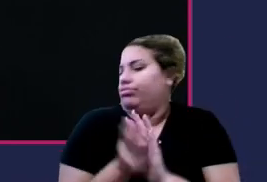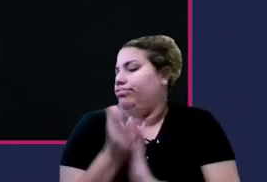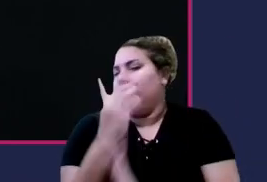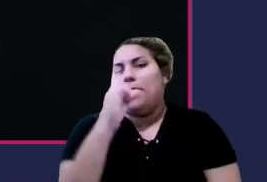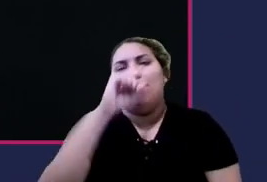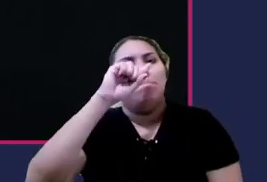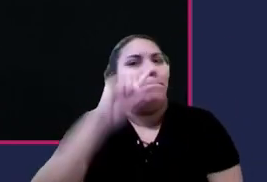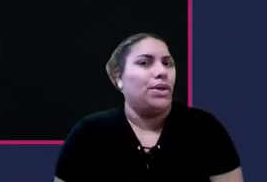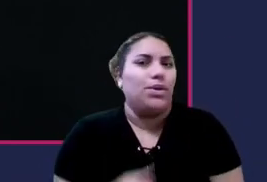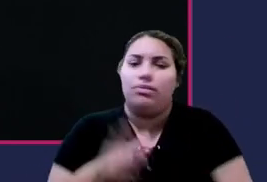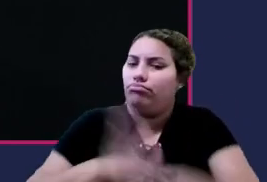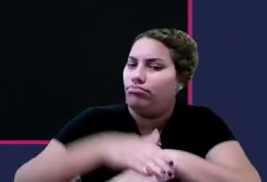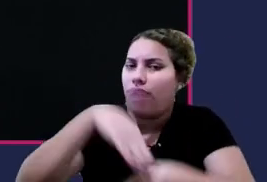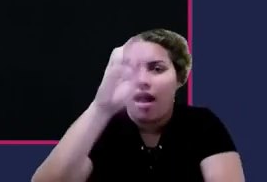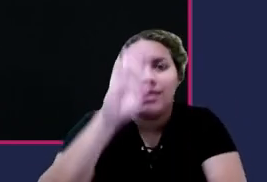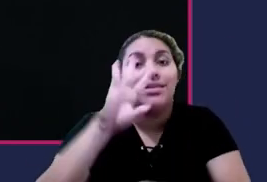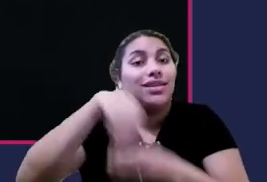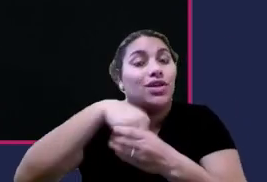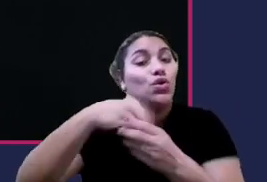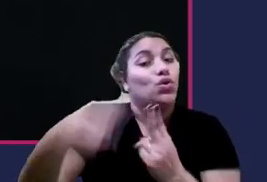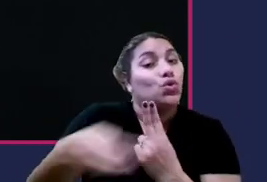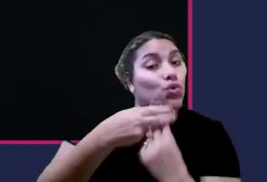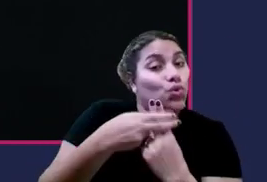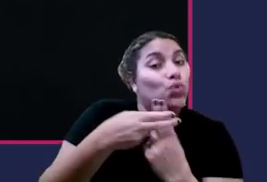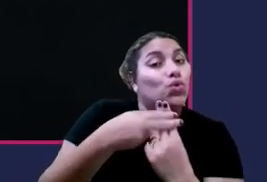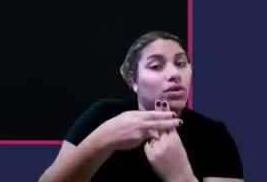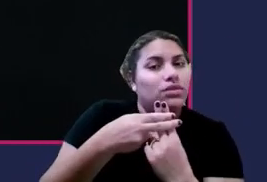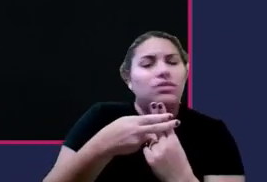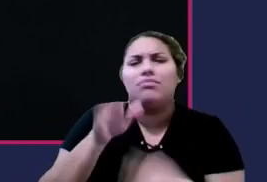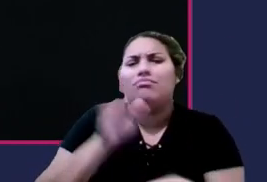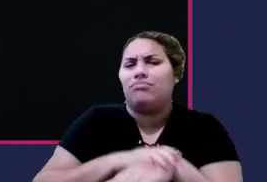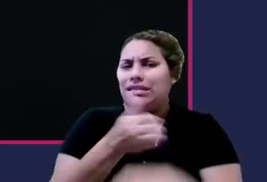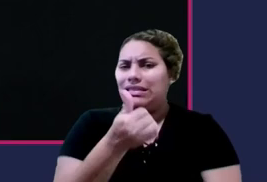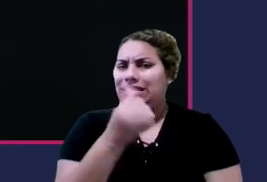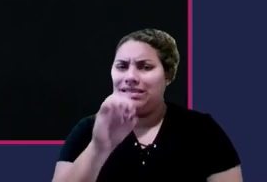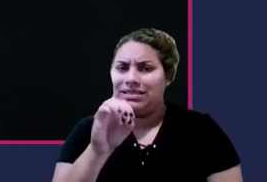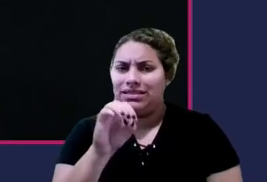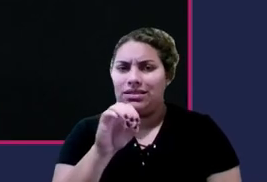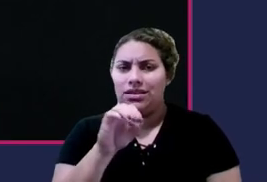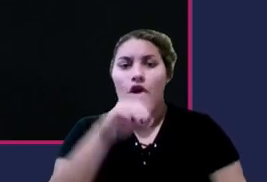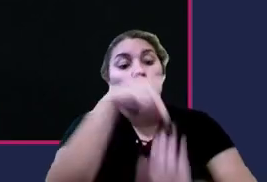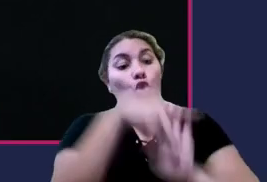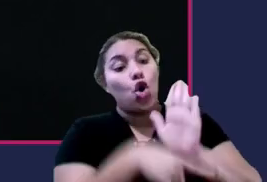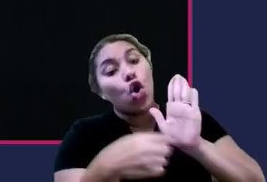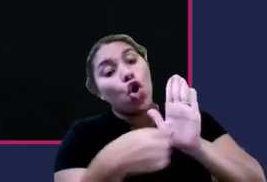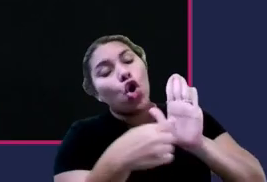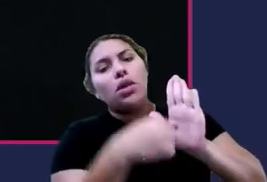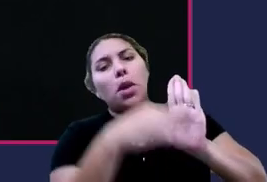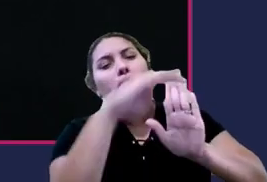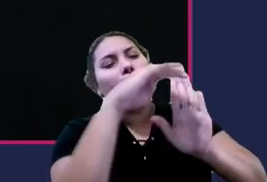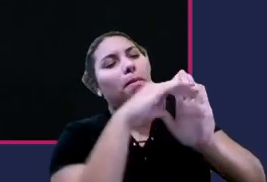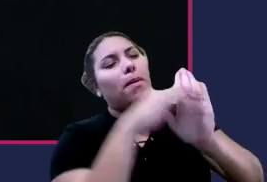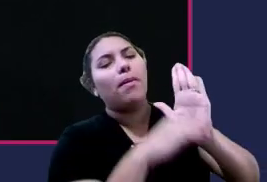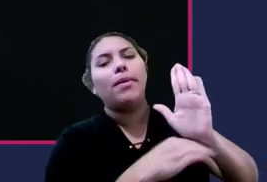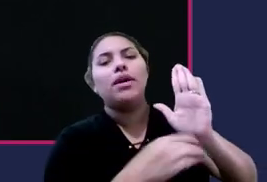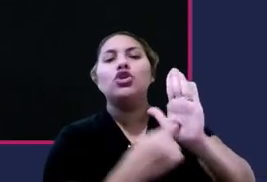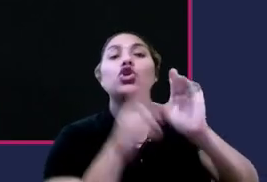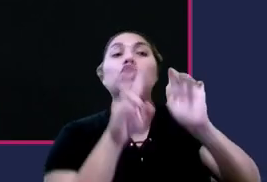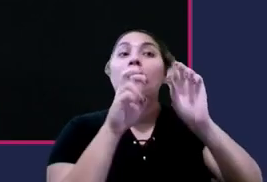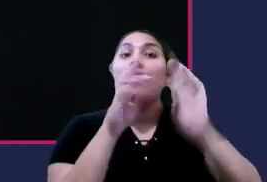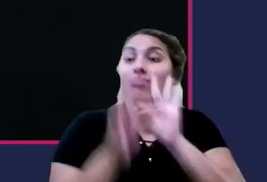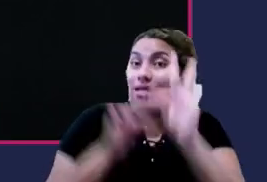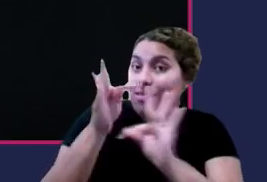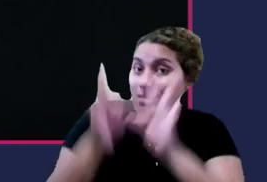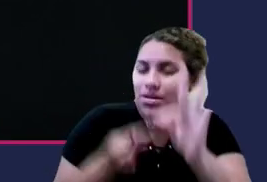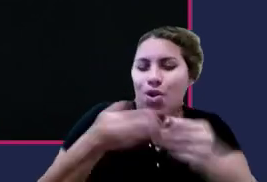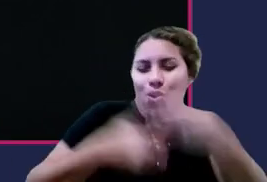have many rare diseases. If I'm not mistaken, the Brazilian health system have around 60